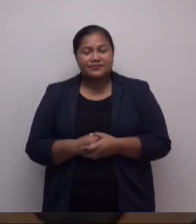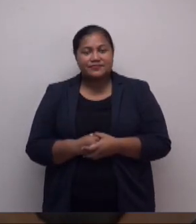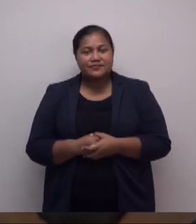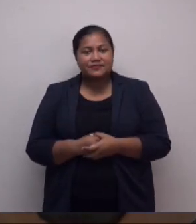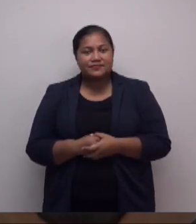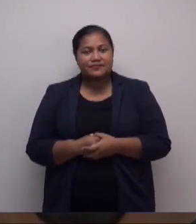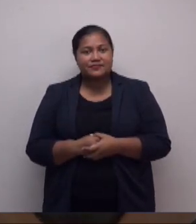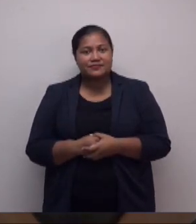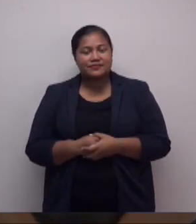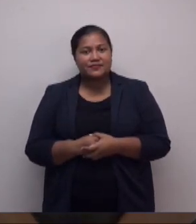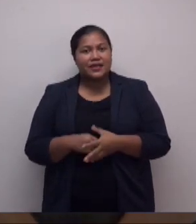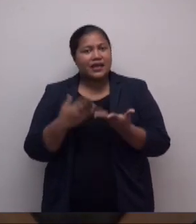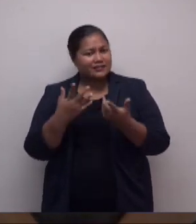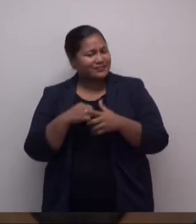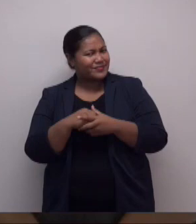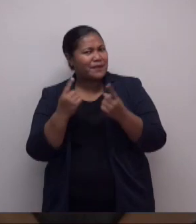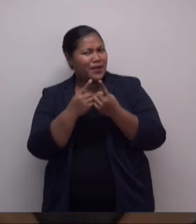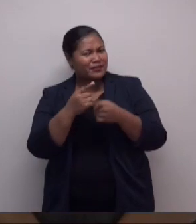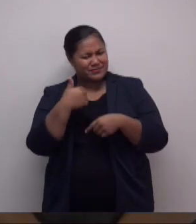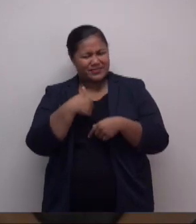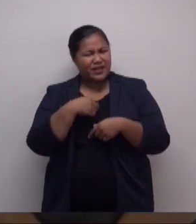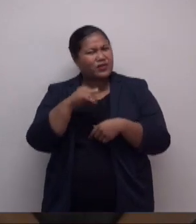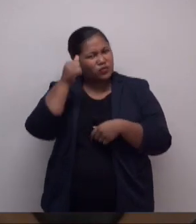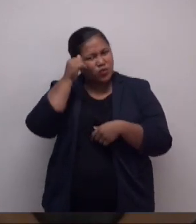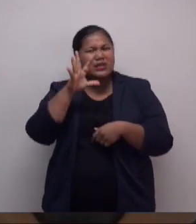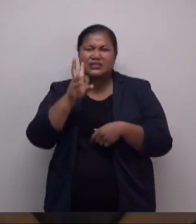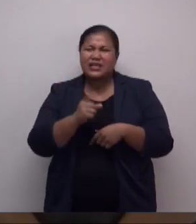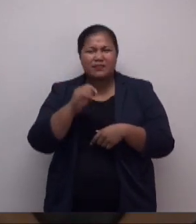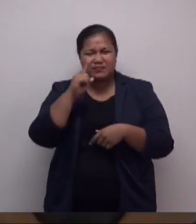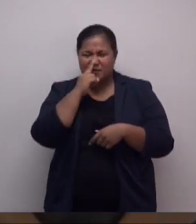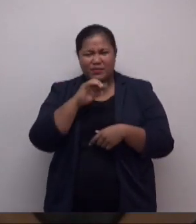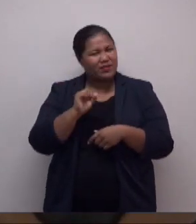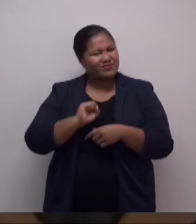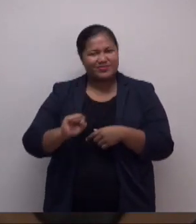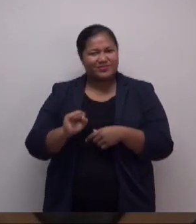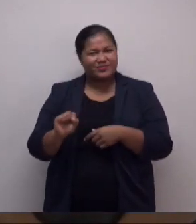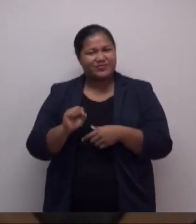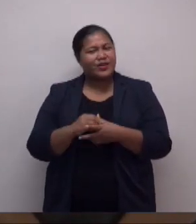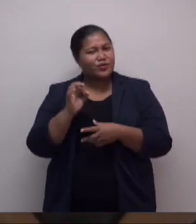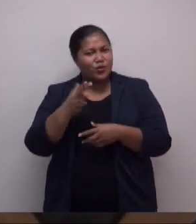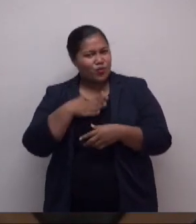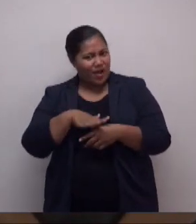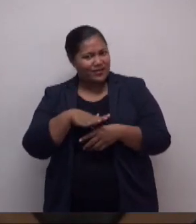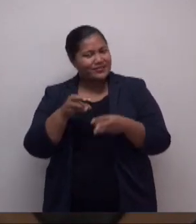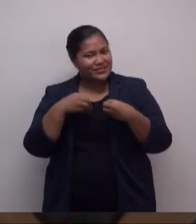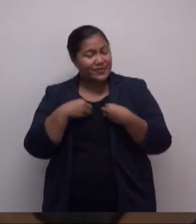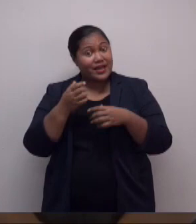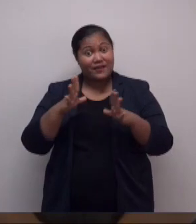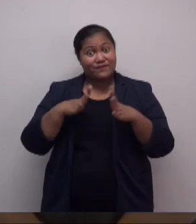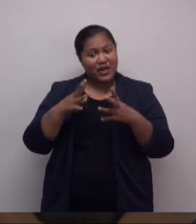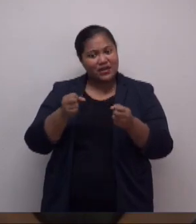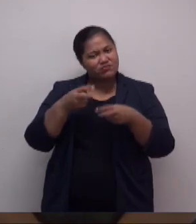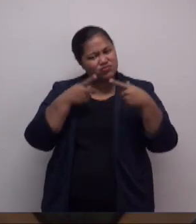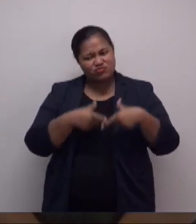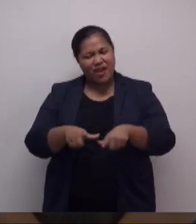It pains me to know that so many of our citizens have been denied what we all once took for granted: the freedom to travel about